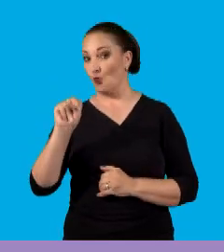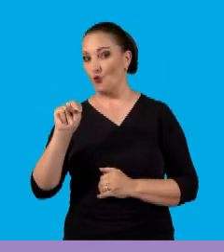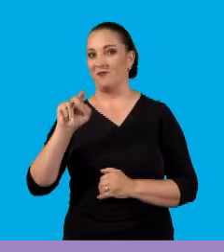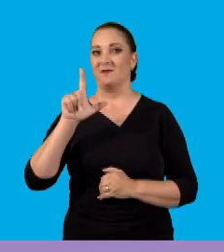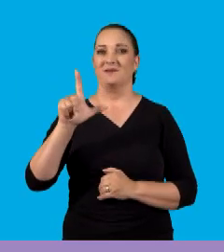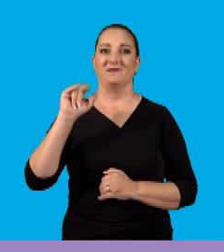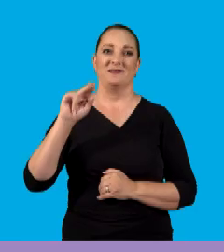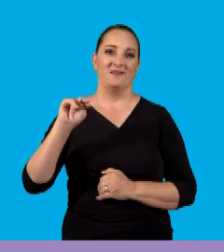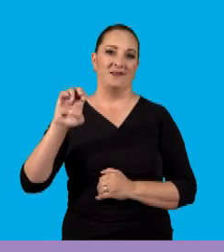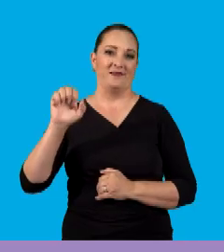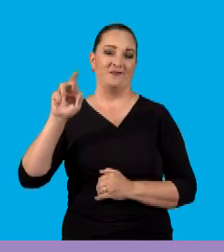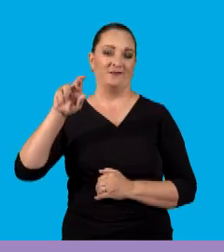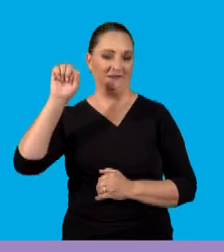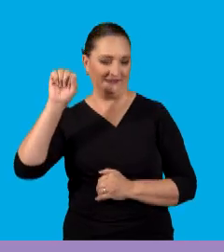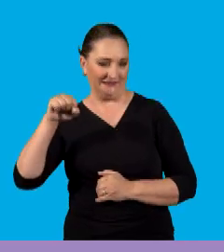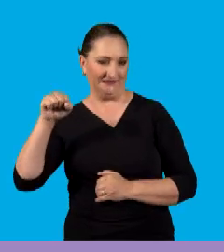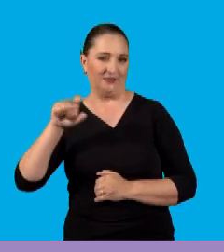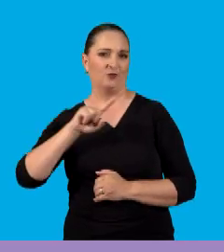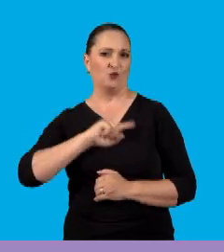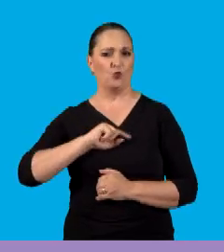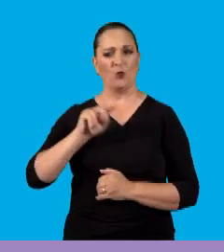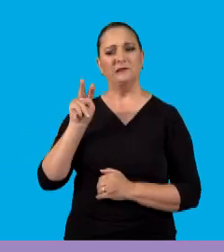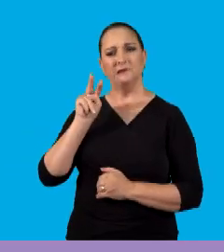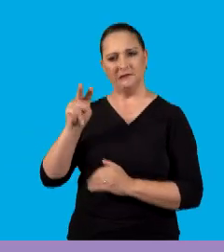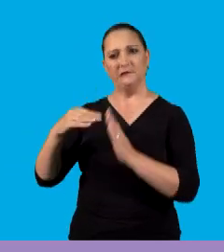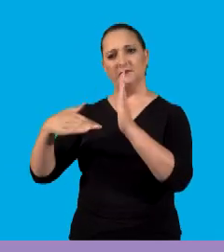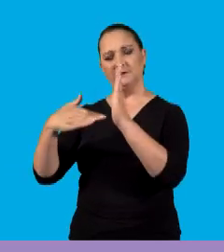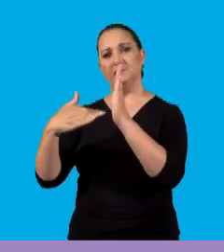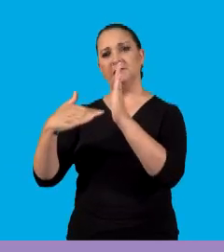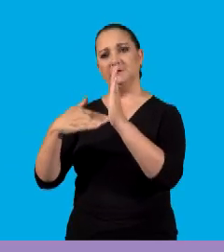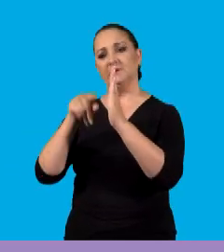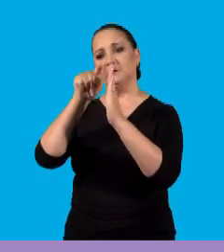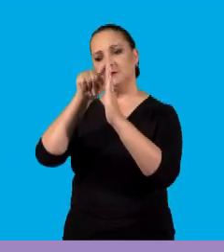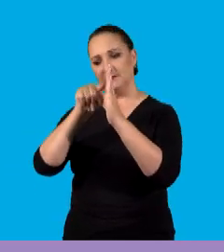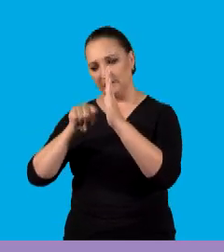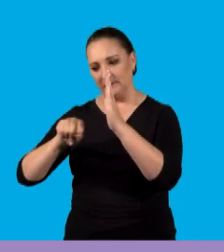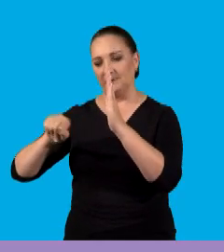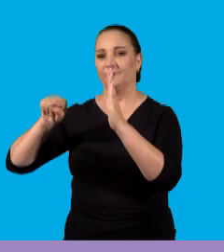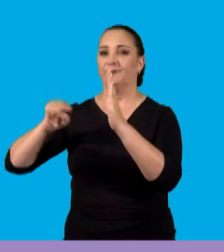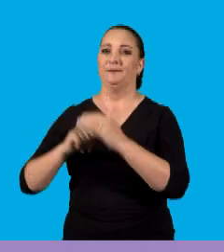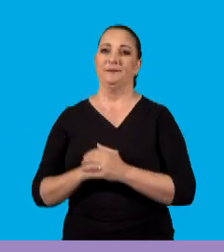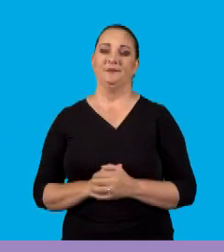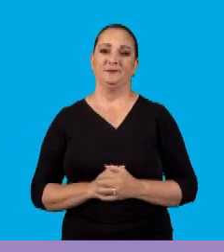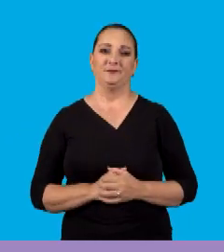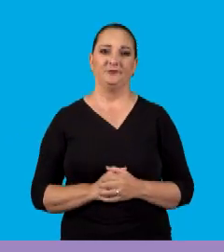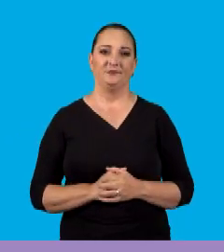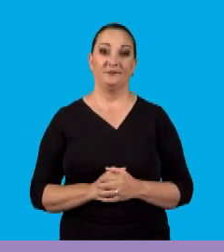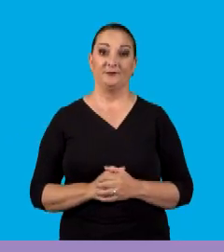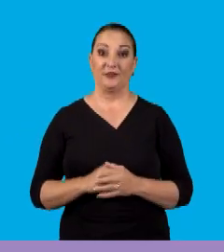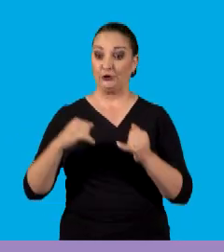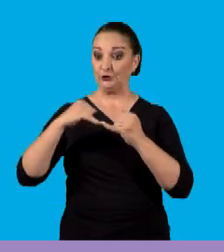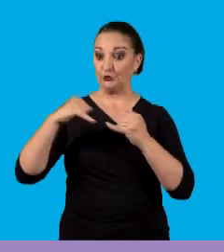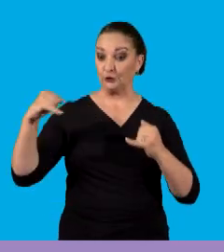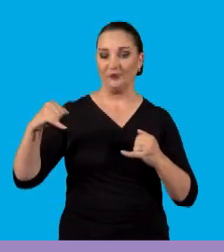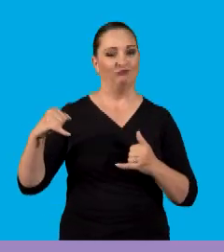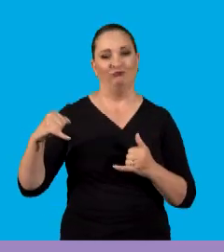thinking non-linear, then you are absolutely correct because we can see there that it is a curve